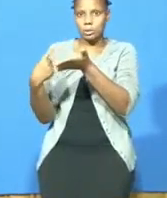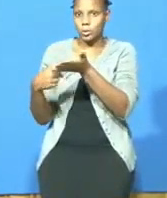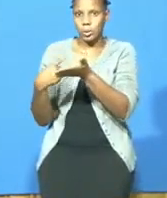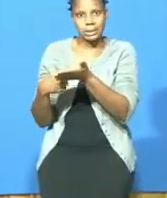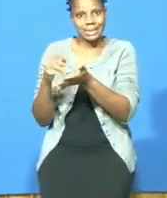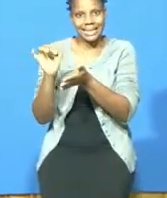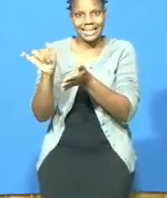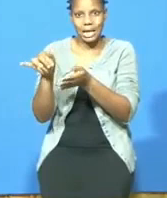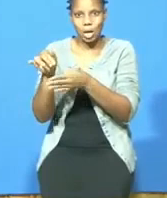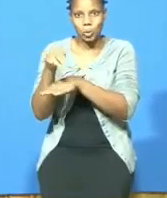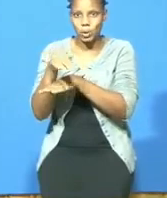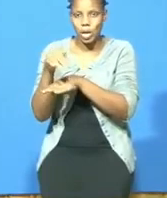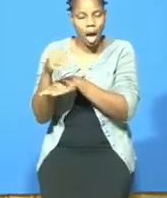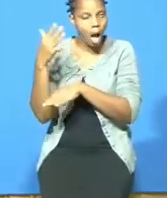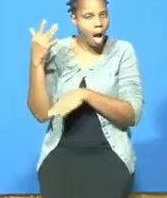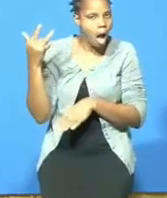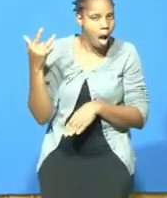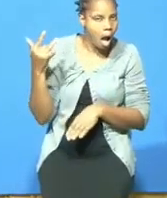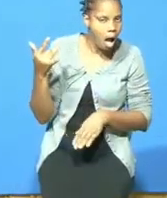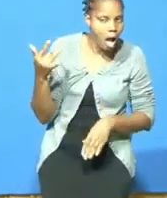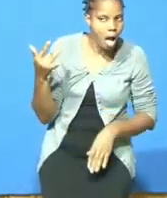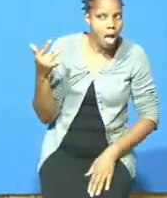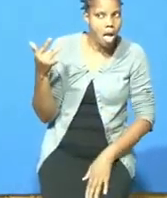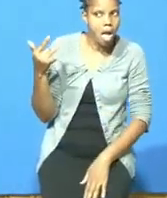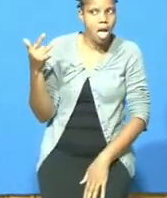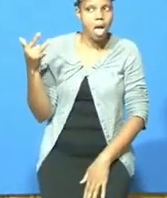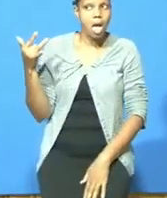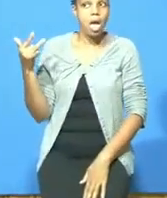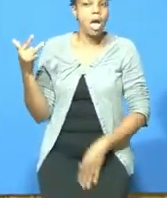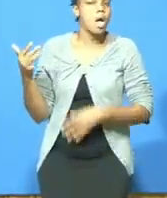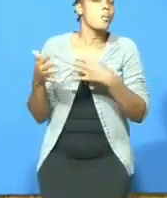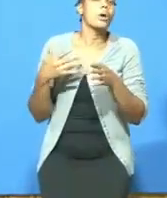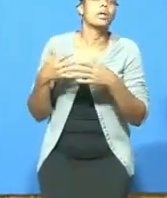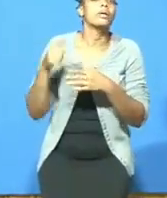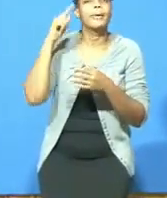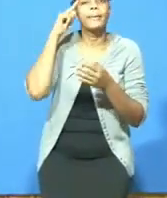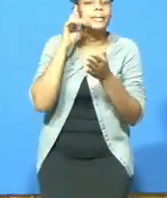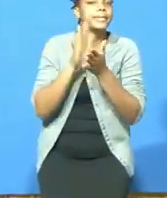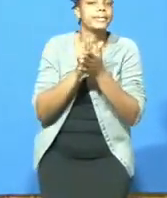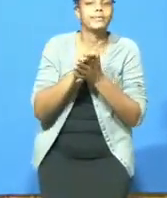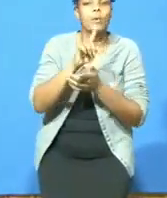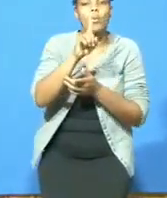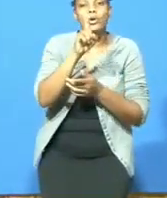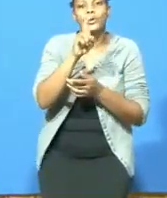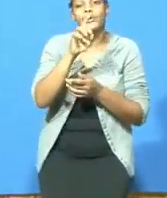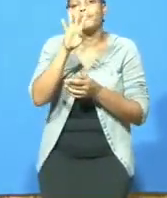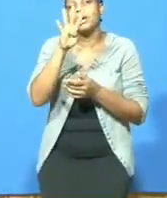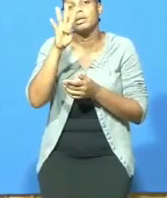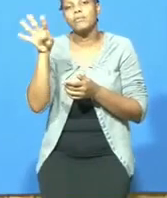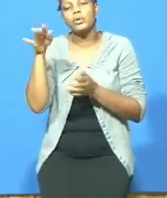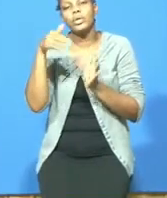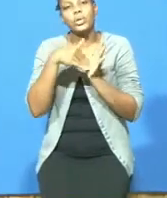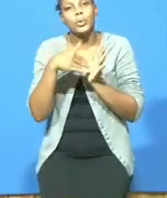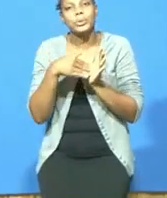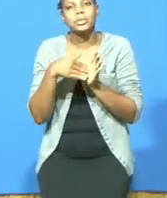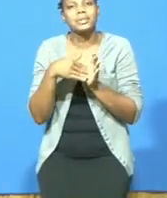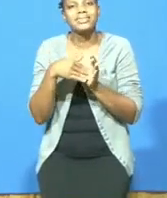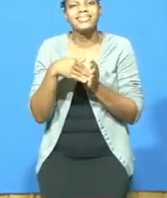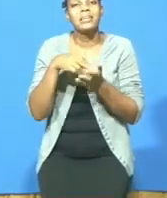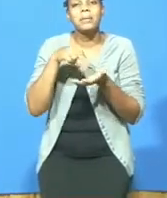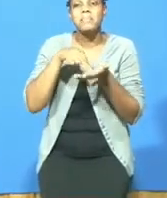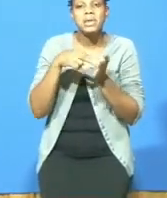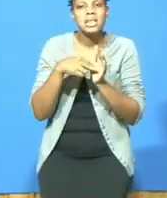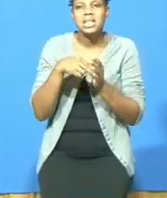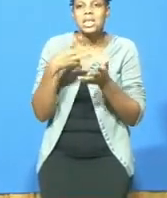that tonight, because whether you believe that the 144,000 is